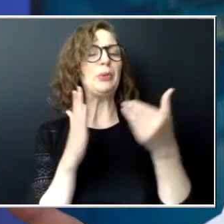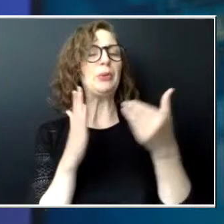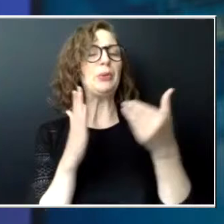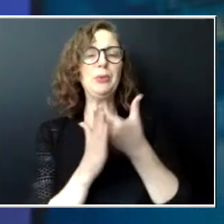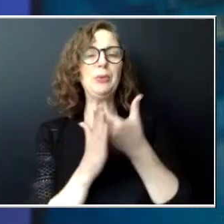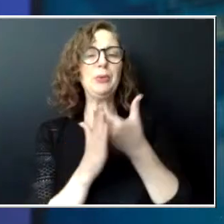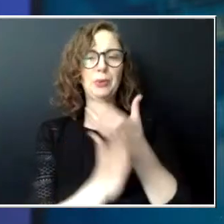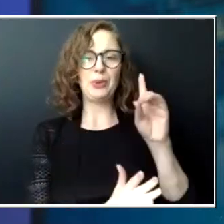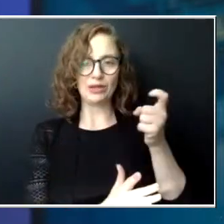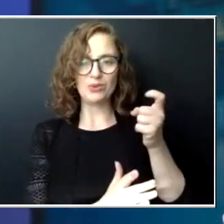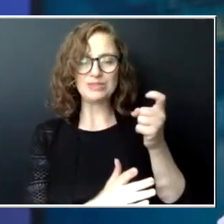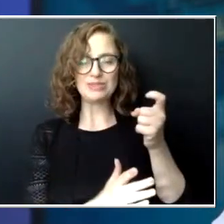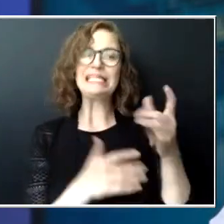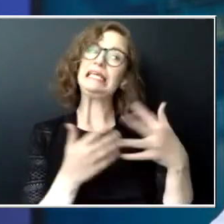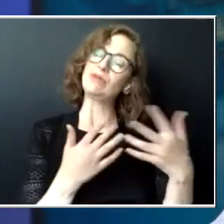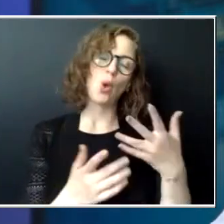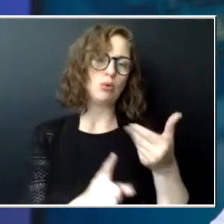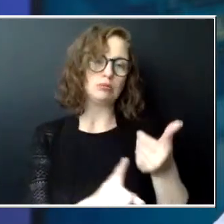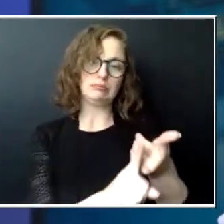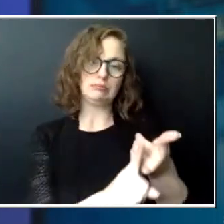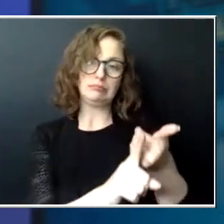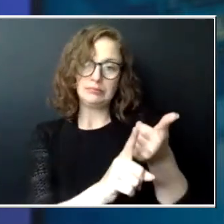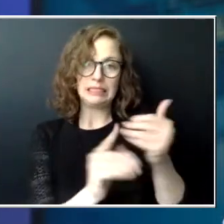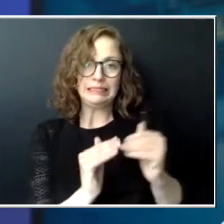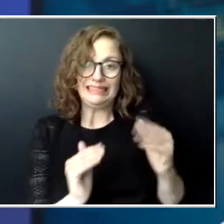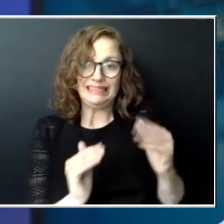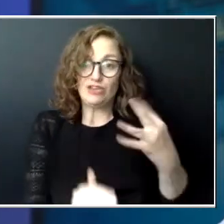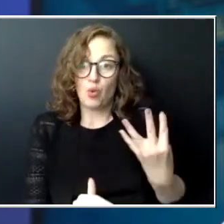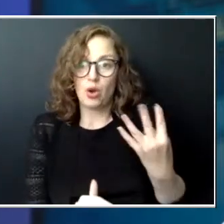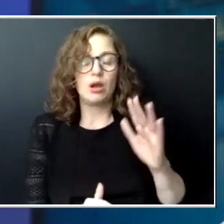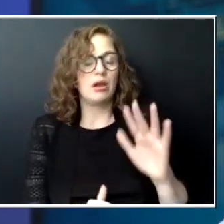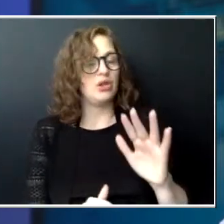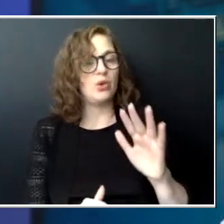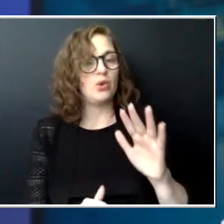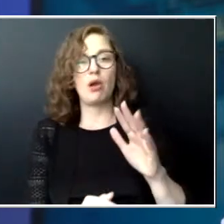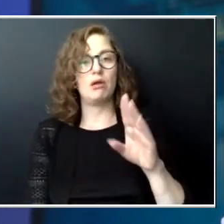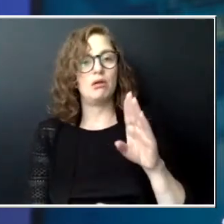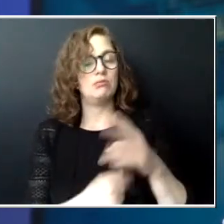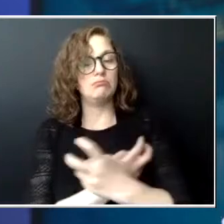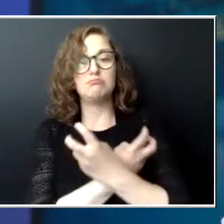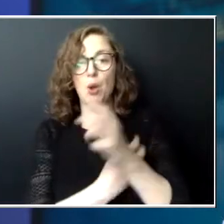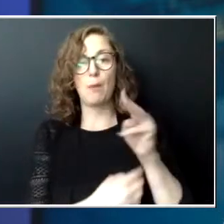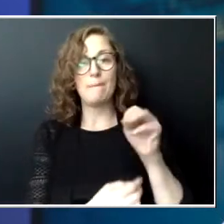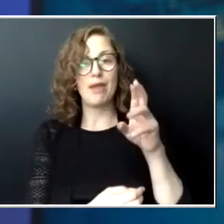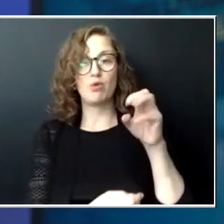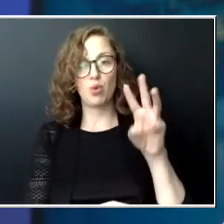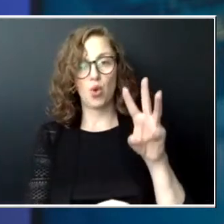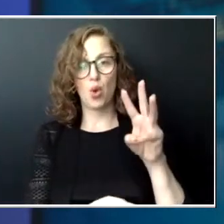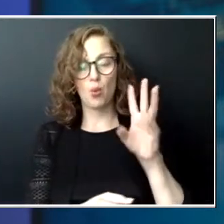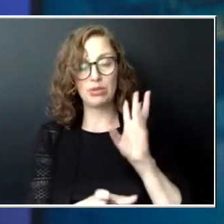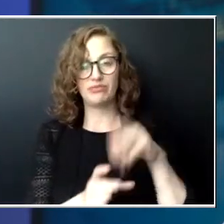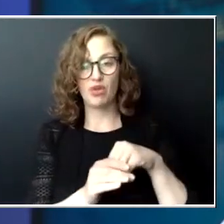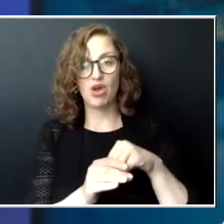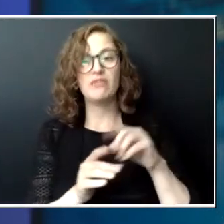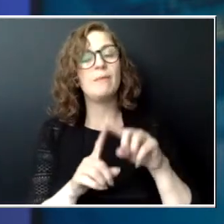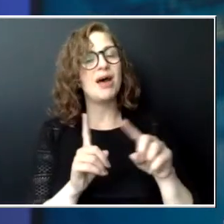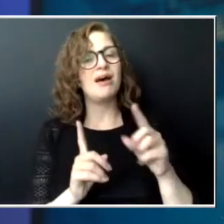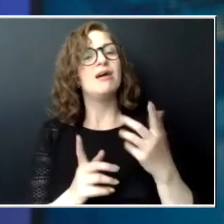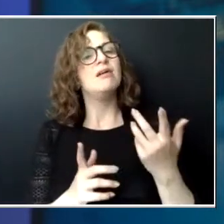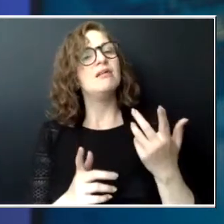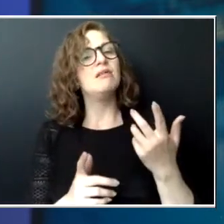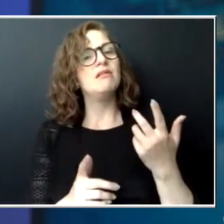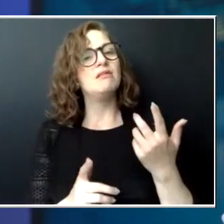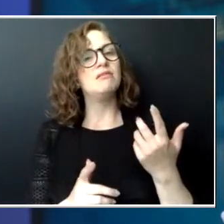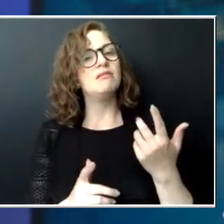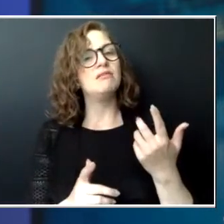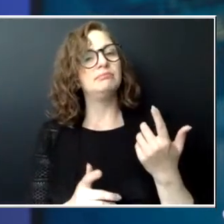involvement and your blood counts were all off also. But even in that situation, we would expect it to be in the ballpark of